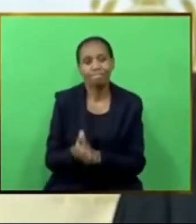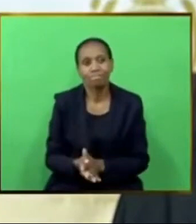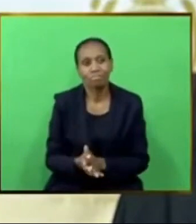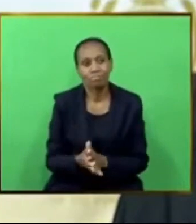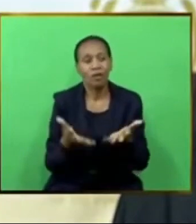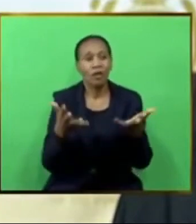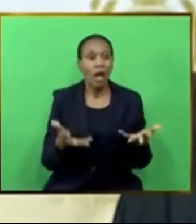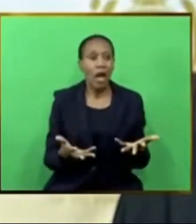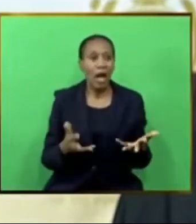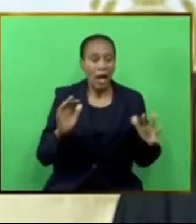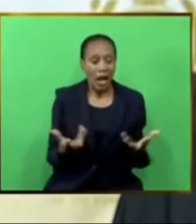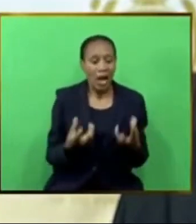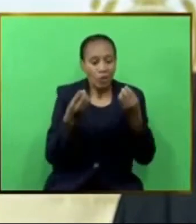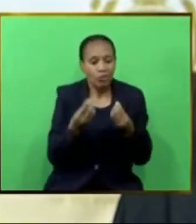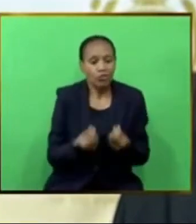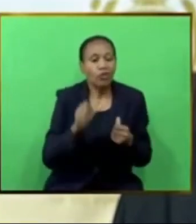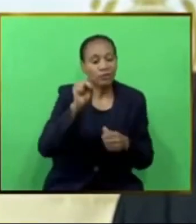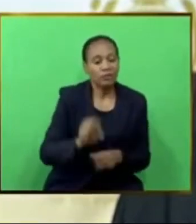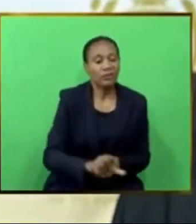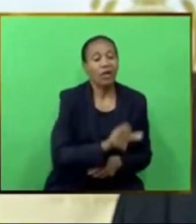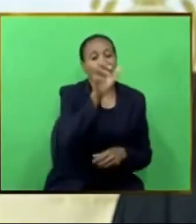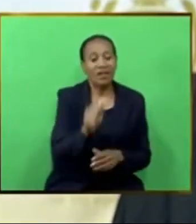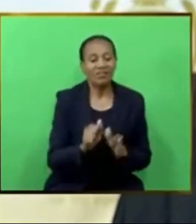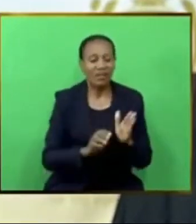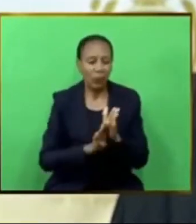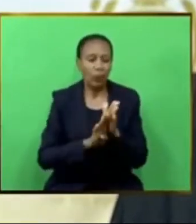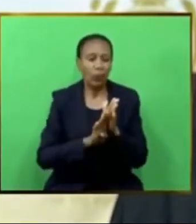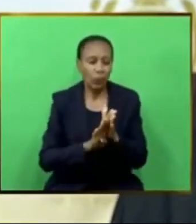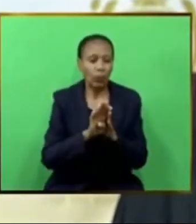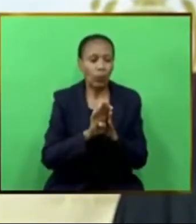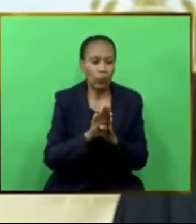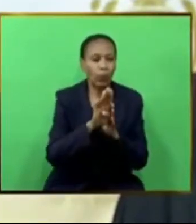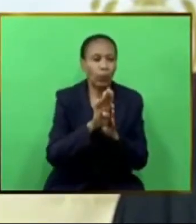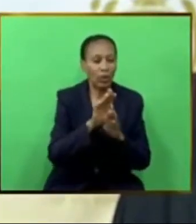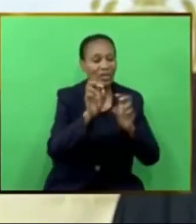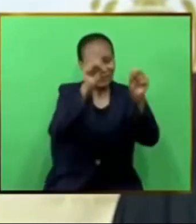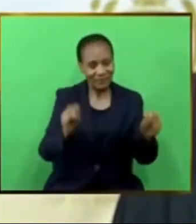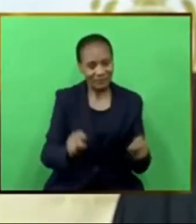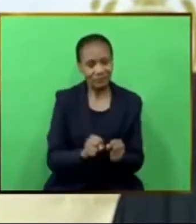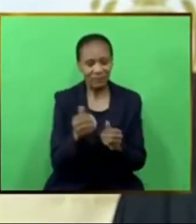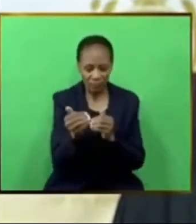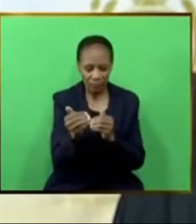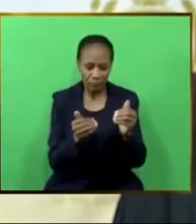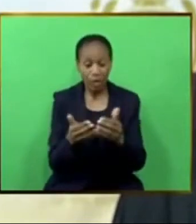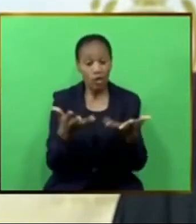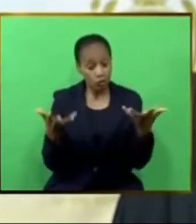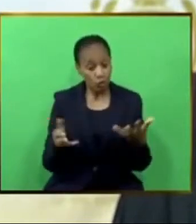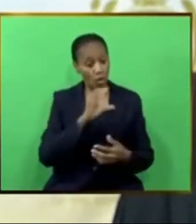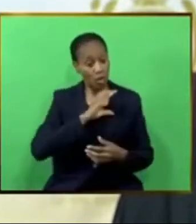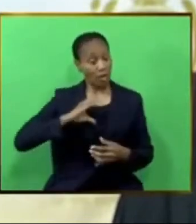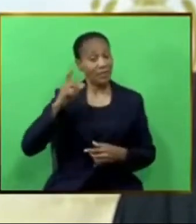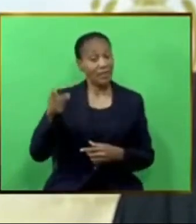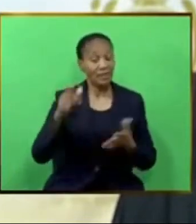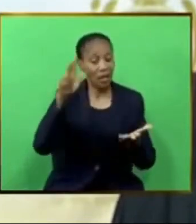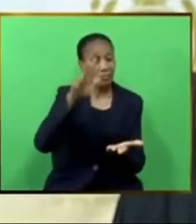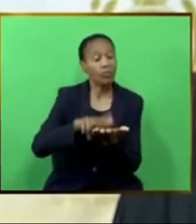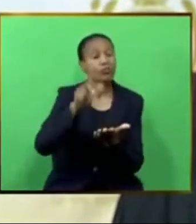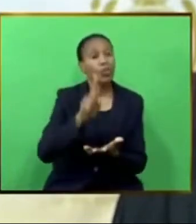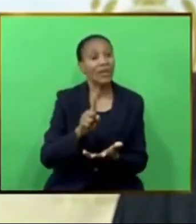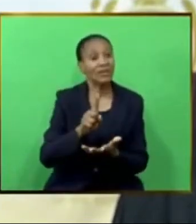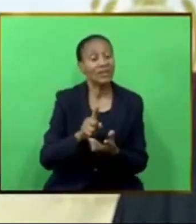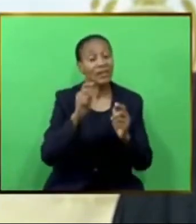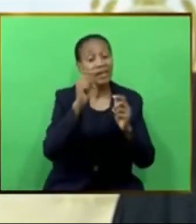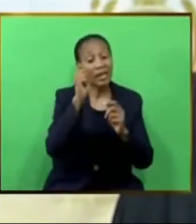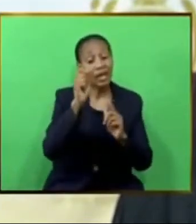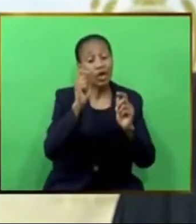To address South Africa's increasingly unreliable logistics system, Cabinet approved the Freight Logistic